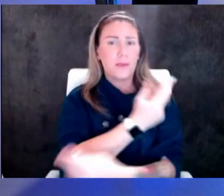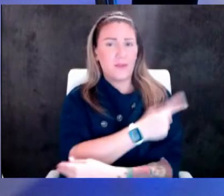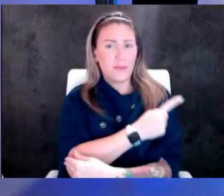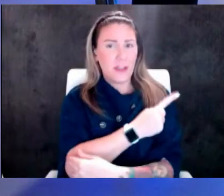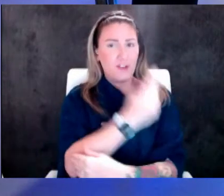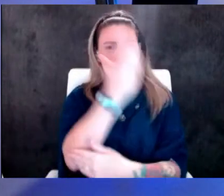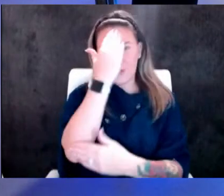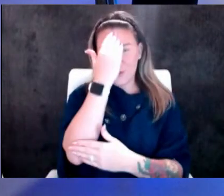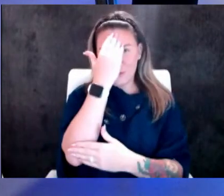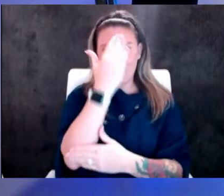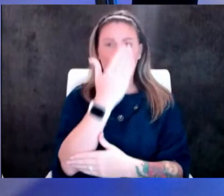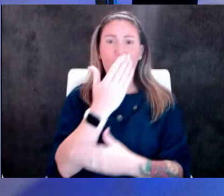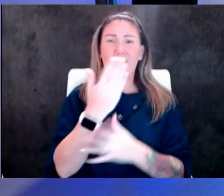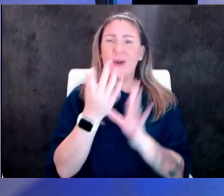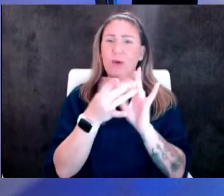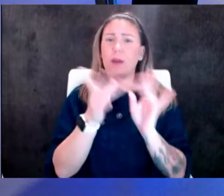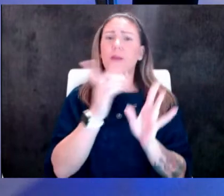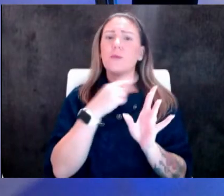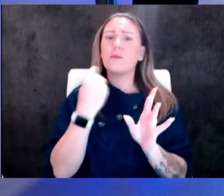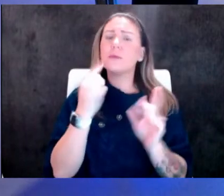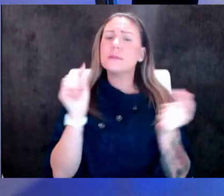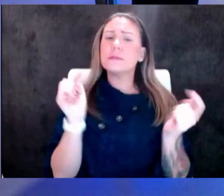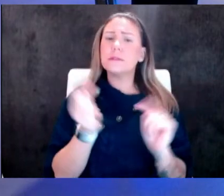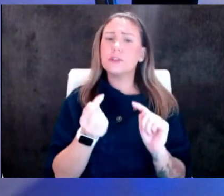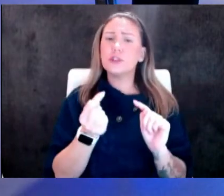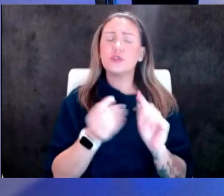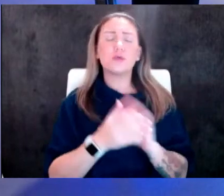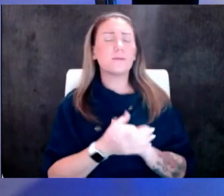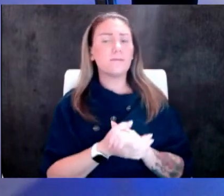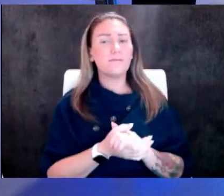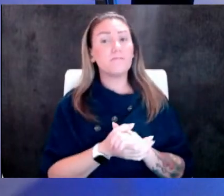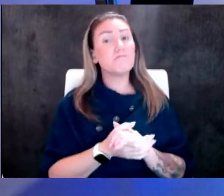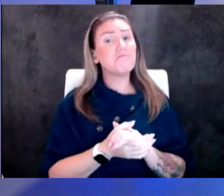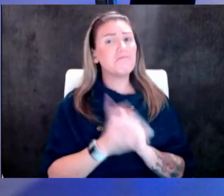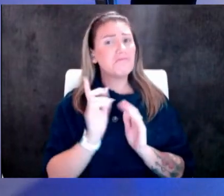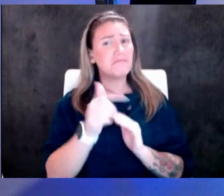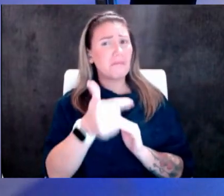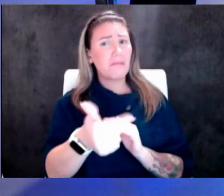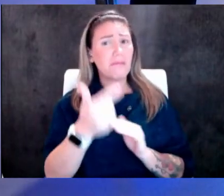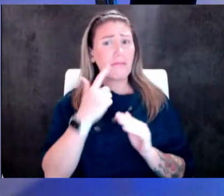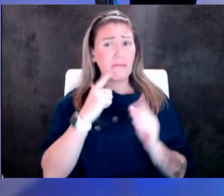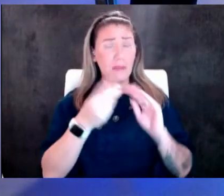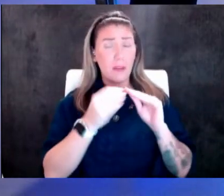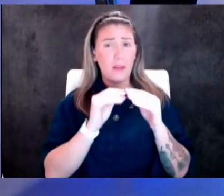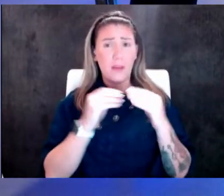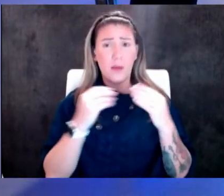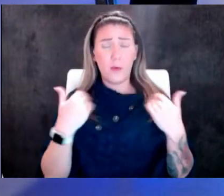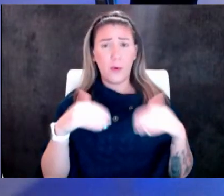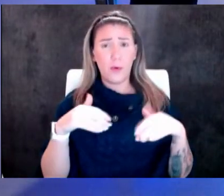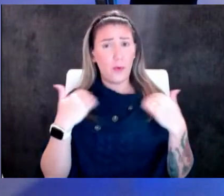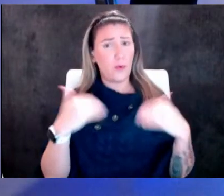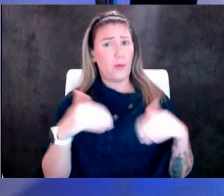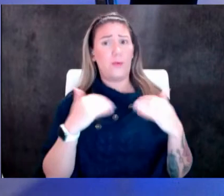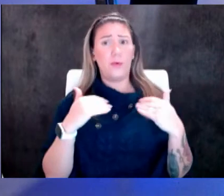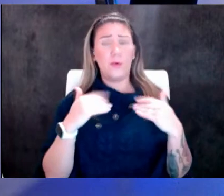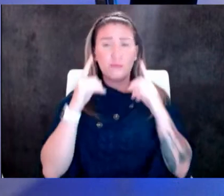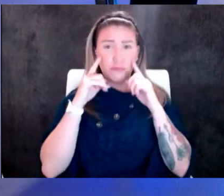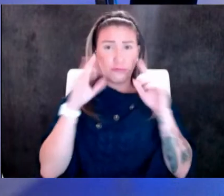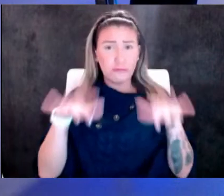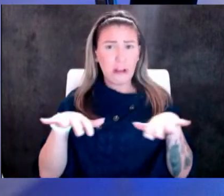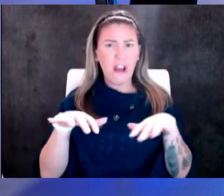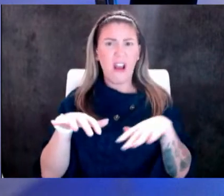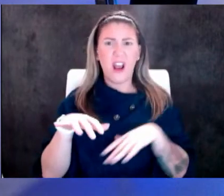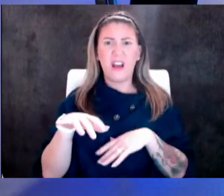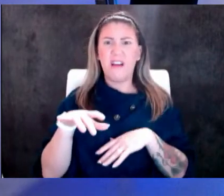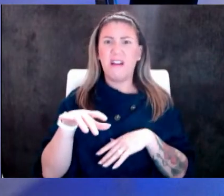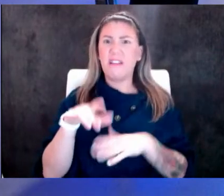risk of injuries to children. Dr. Jeffries, let's start with you. That number is startling we just saw, thousands and thousands. What causes so many